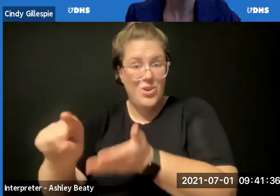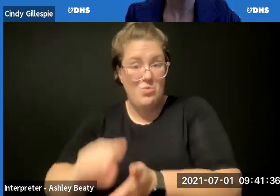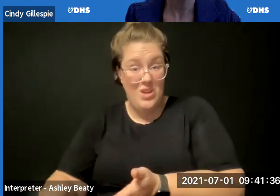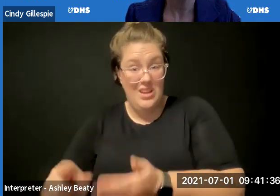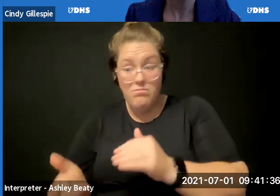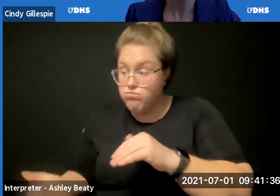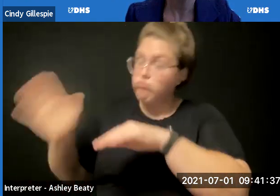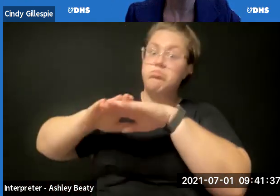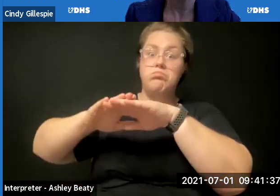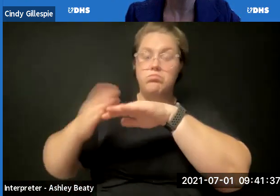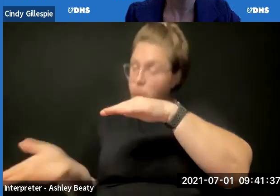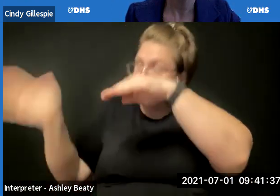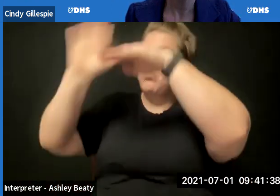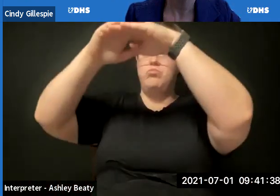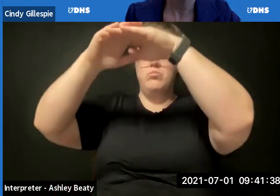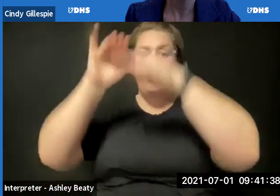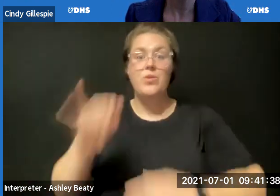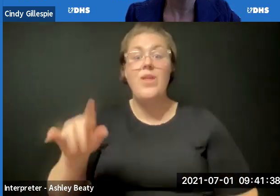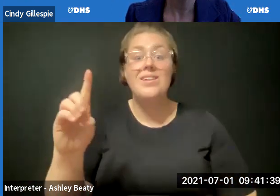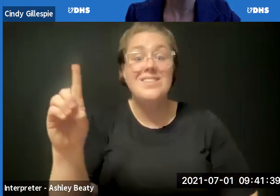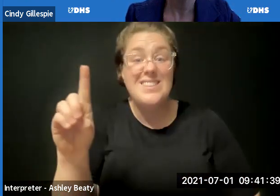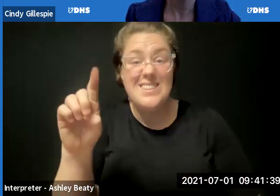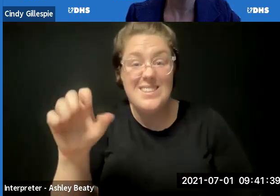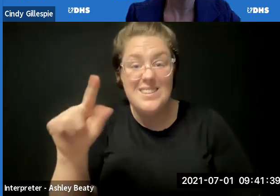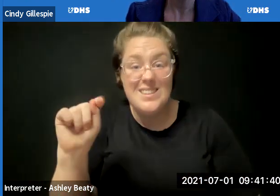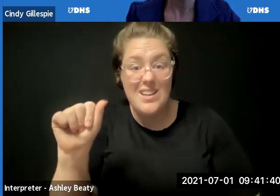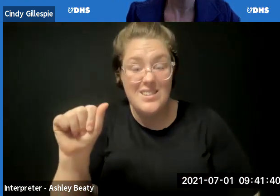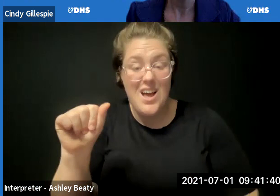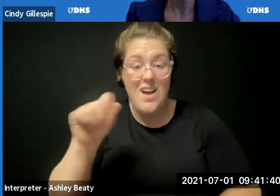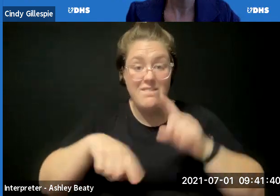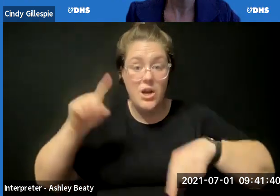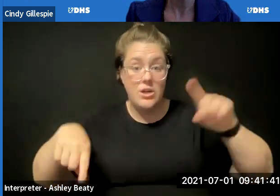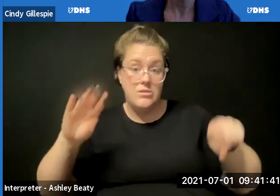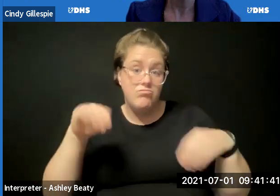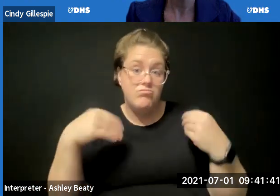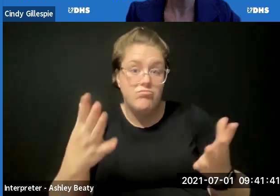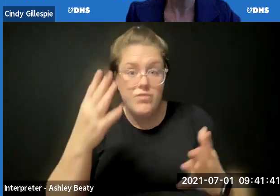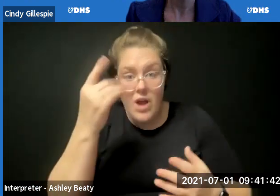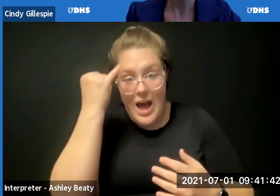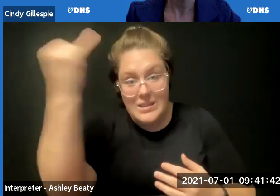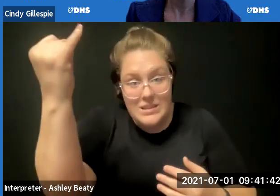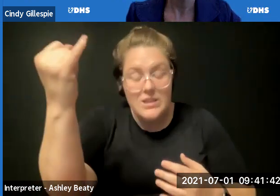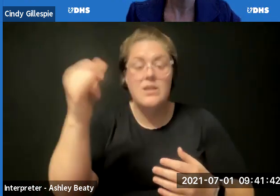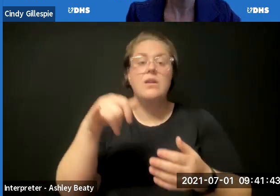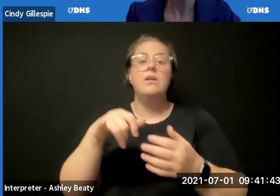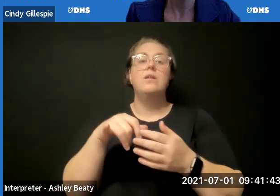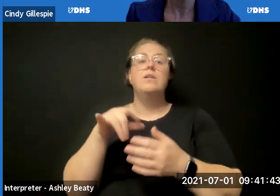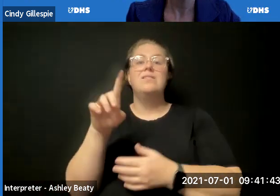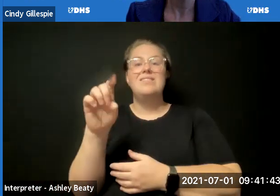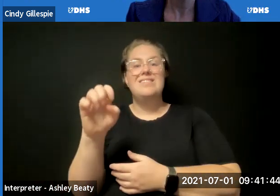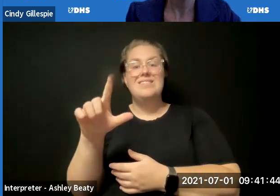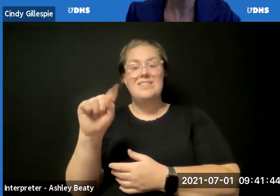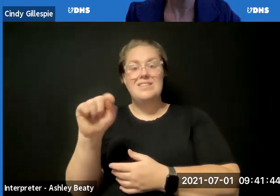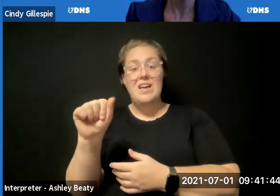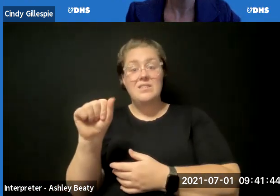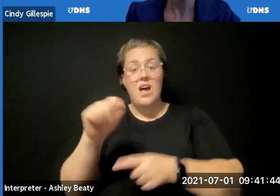bit about that. The Delta variant, to try to give you just in the numbers of idea there, is that Delta variant varies from about 70